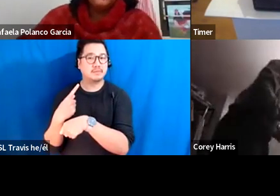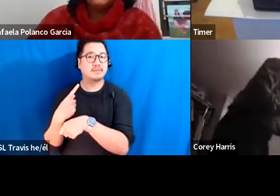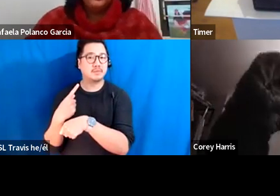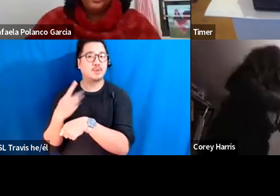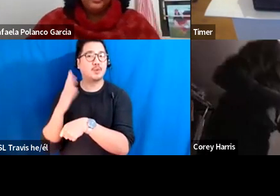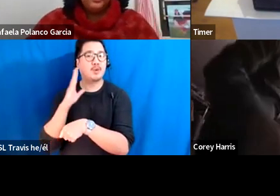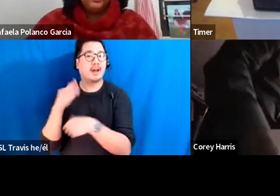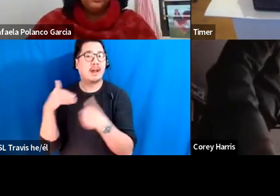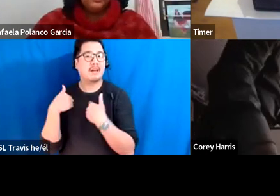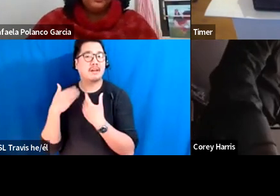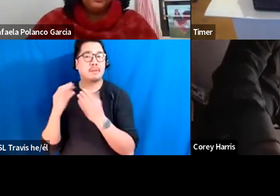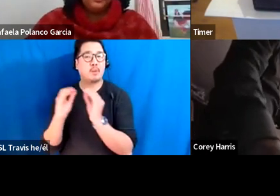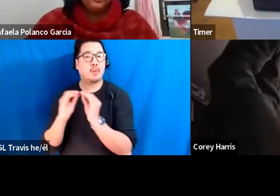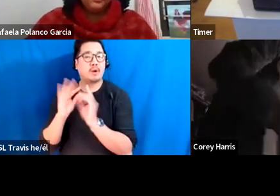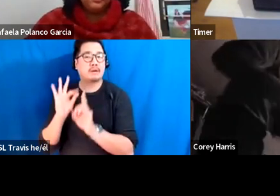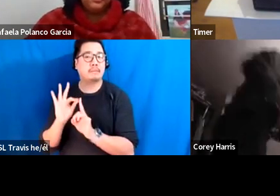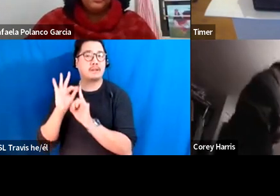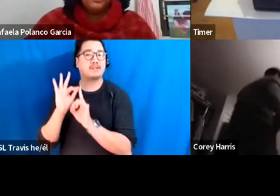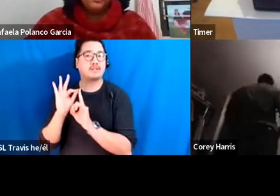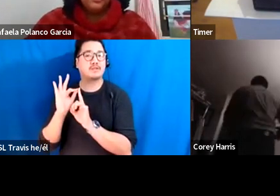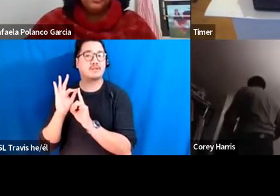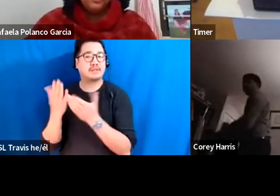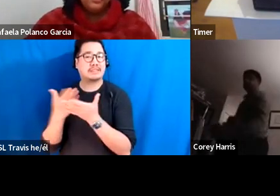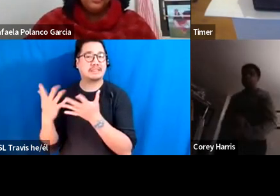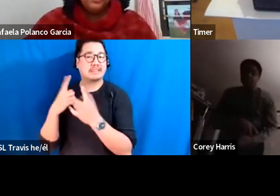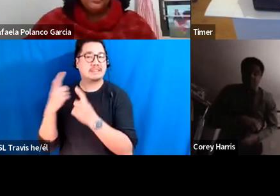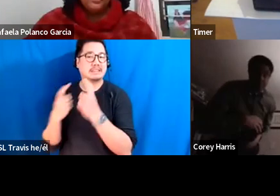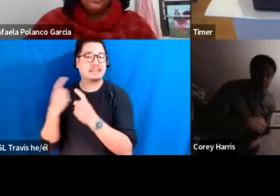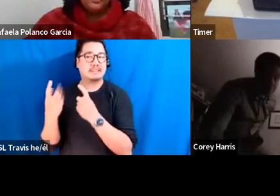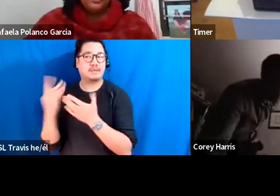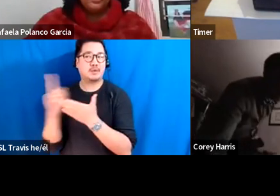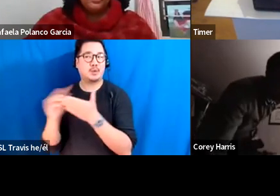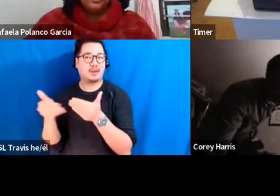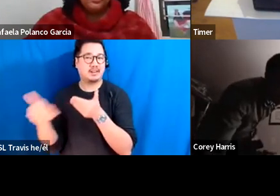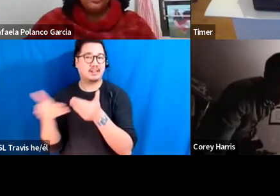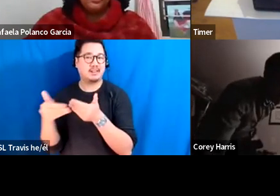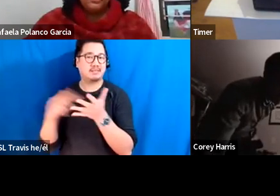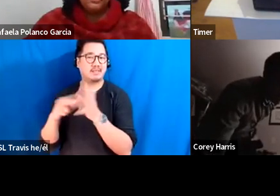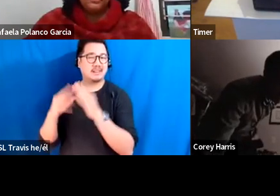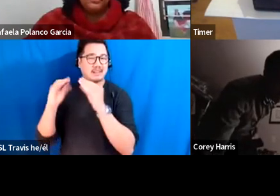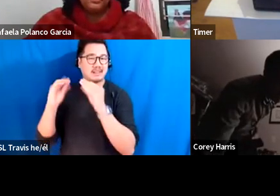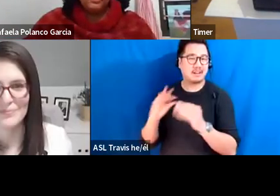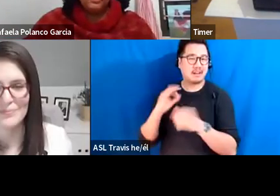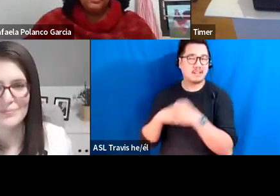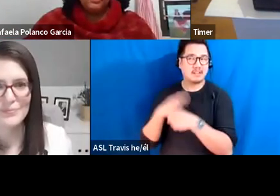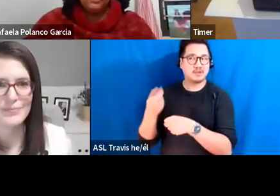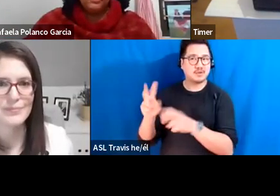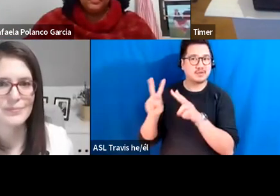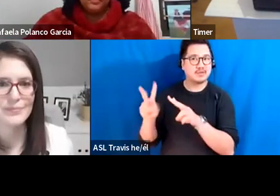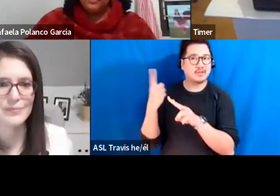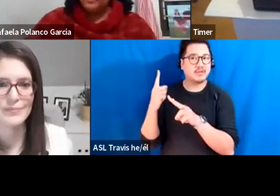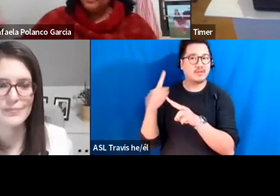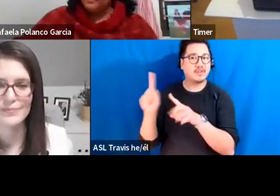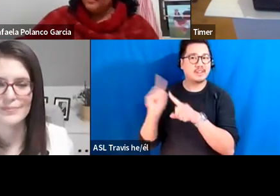special things coming to them over the next um several weeks so they should be stay tuned for for those things that will they will be